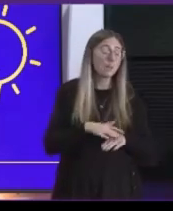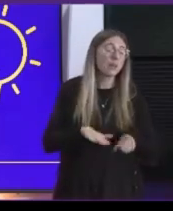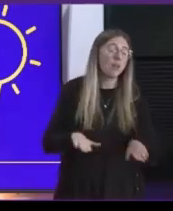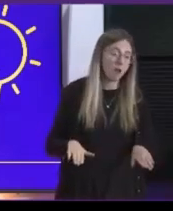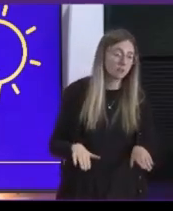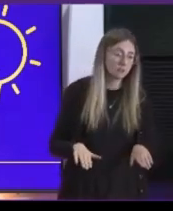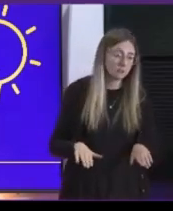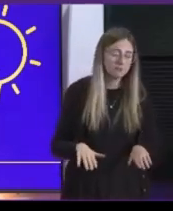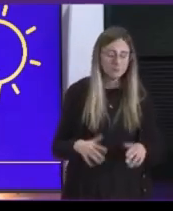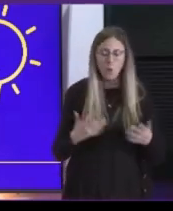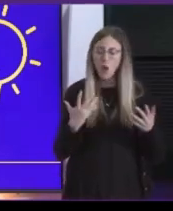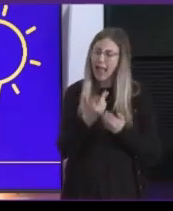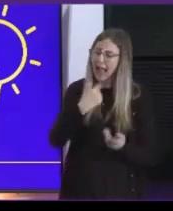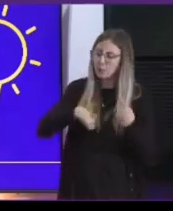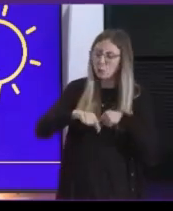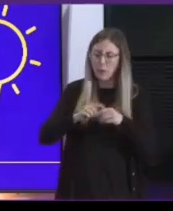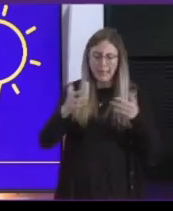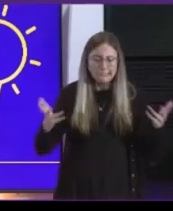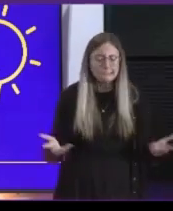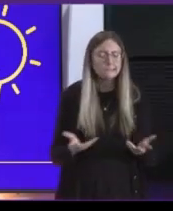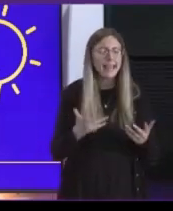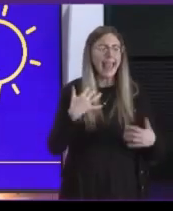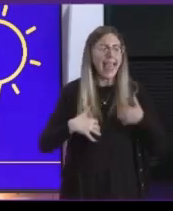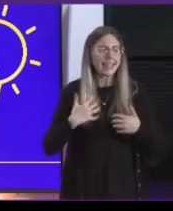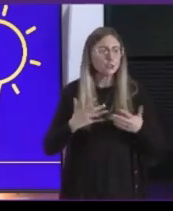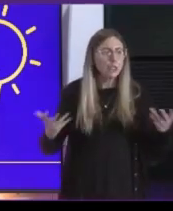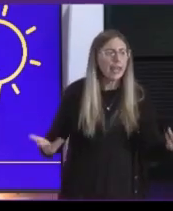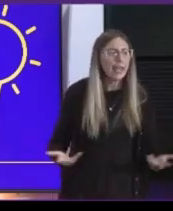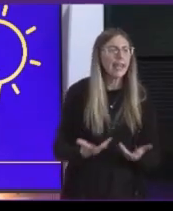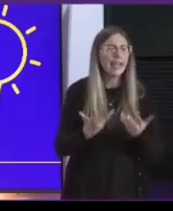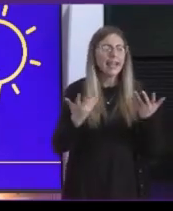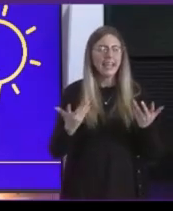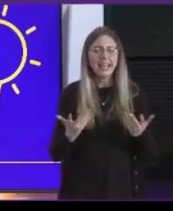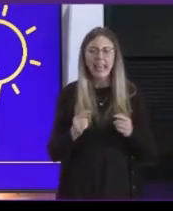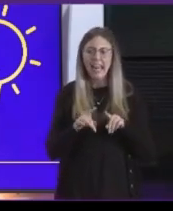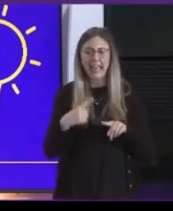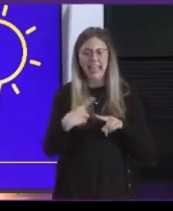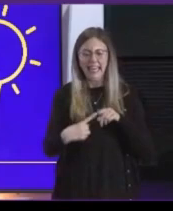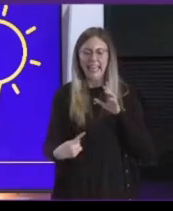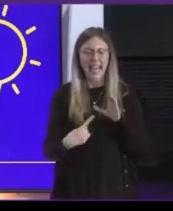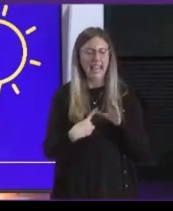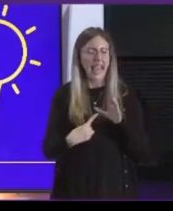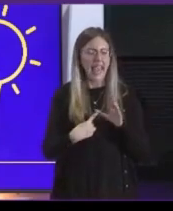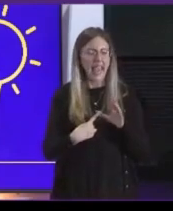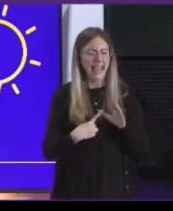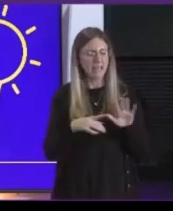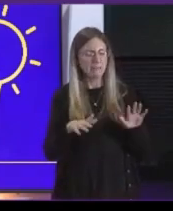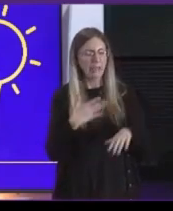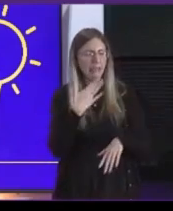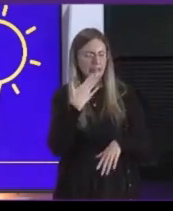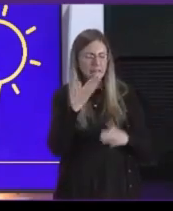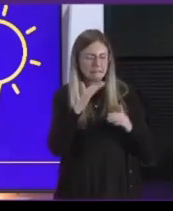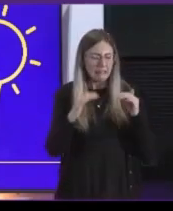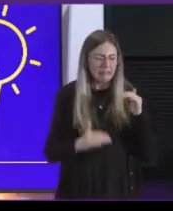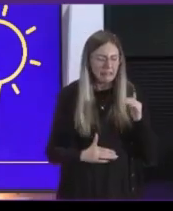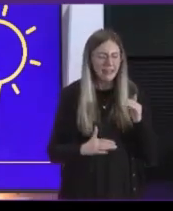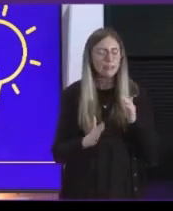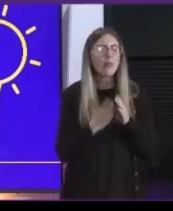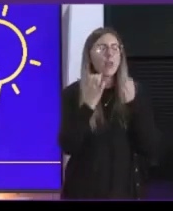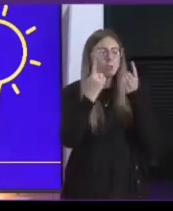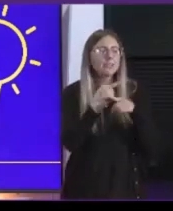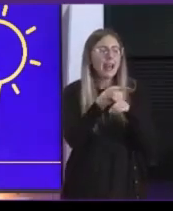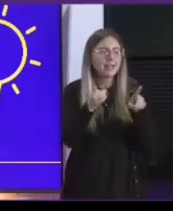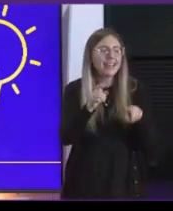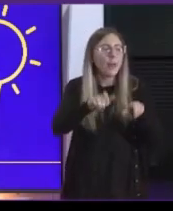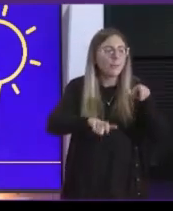think about how do we generate energy for something like the EAA so they understand that this is about people.